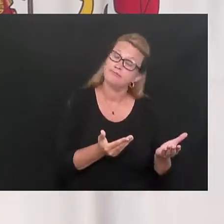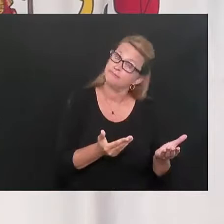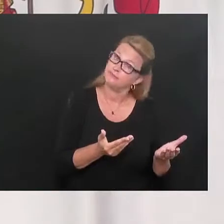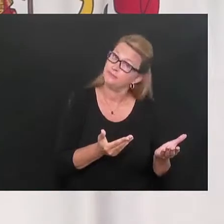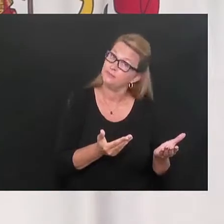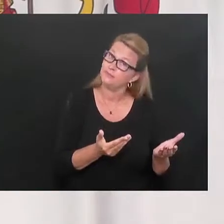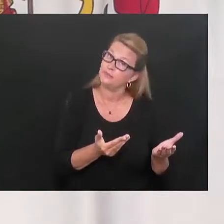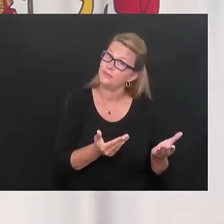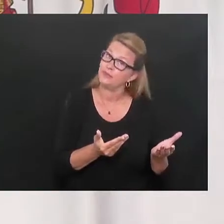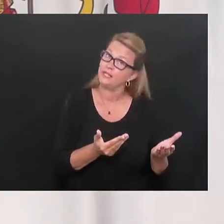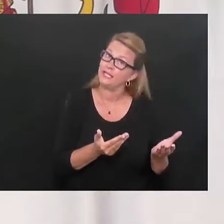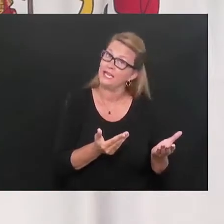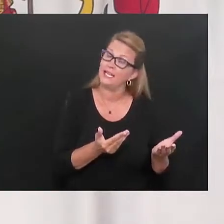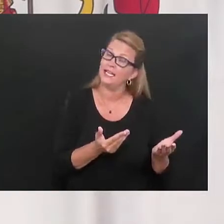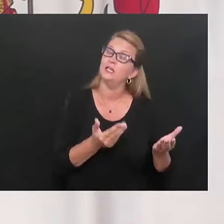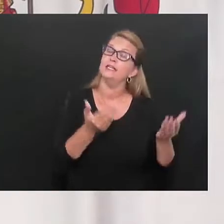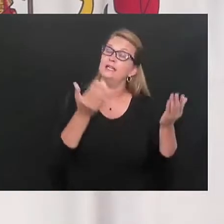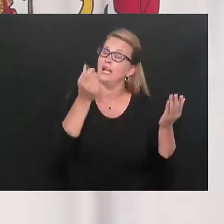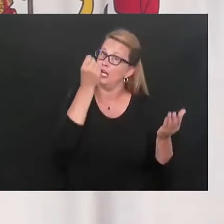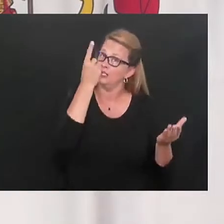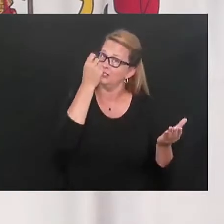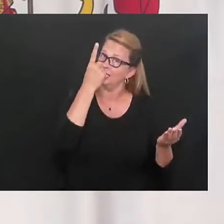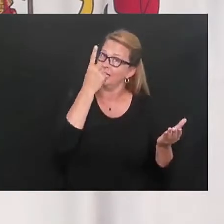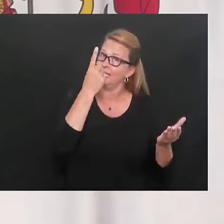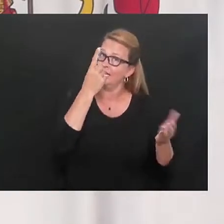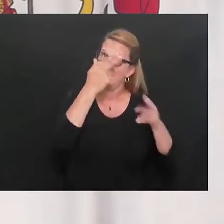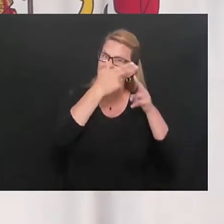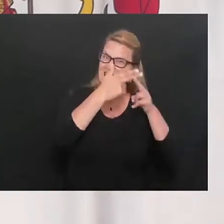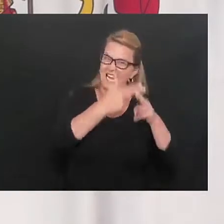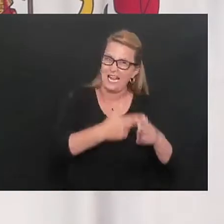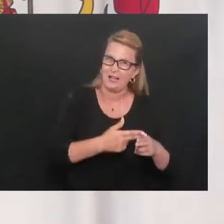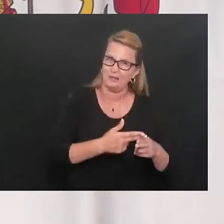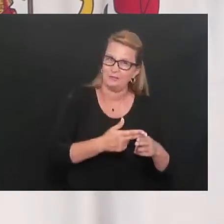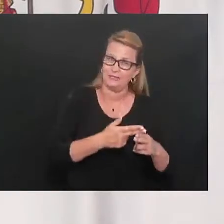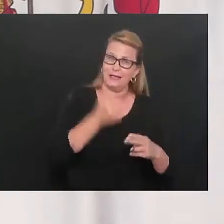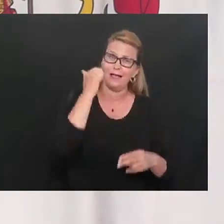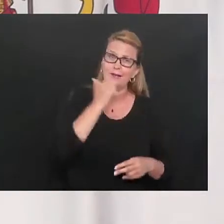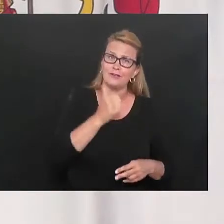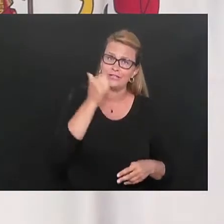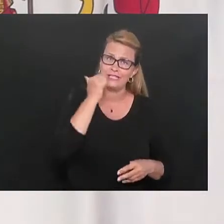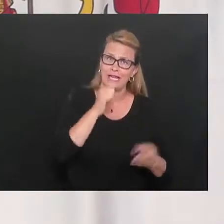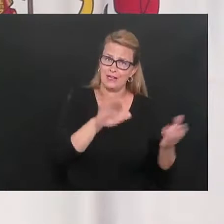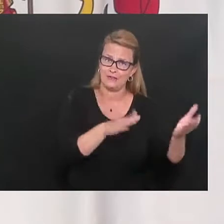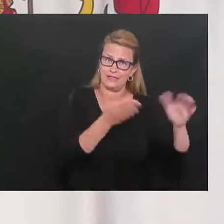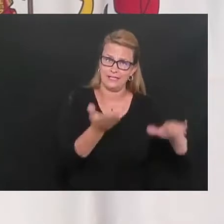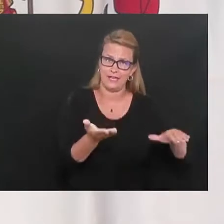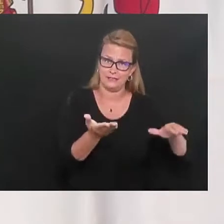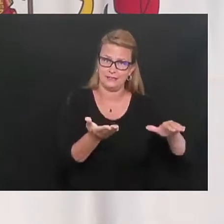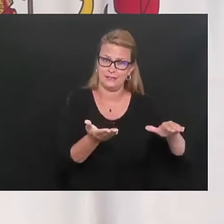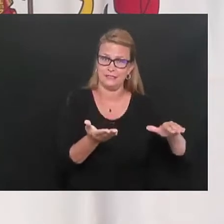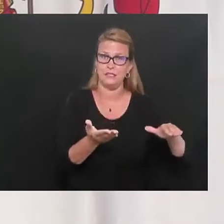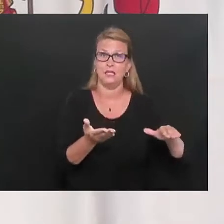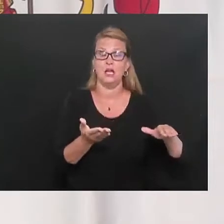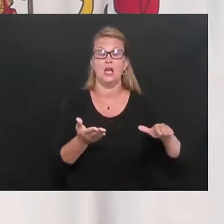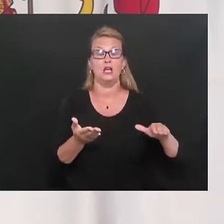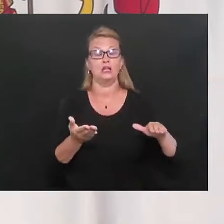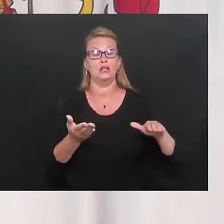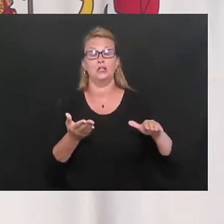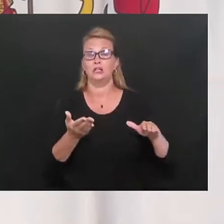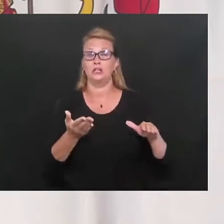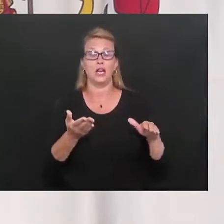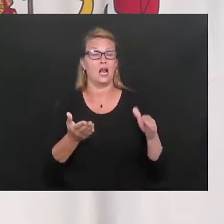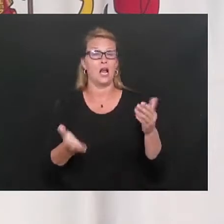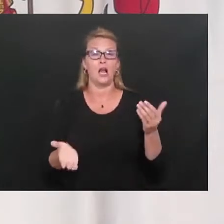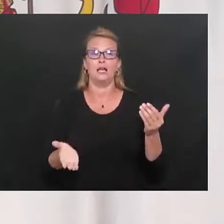there are names being called right along. And the overwhelming majority, it's